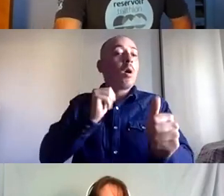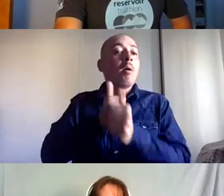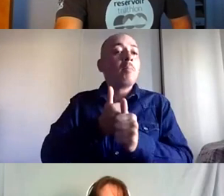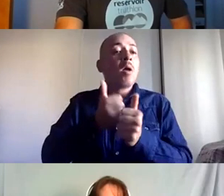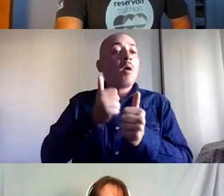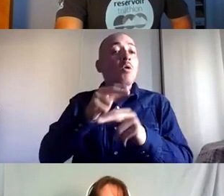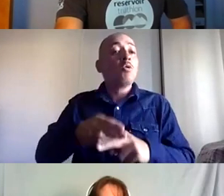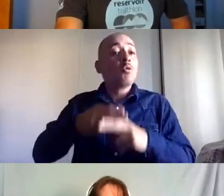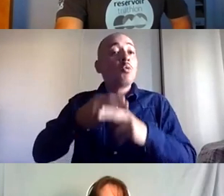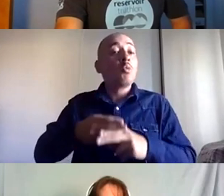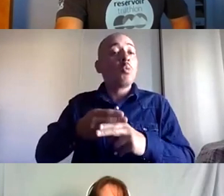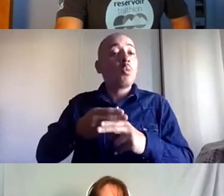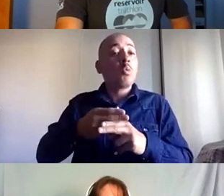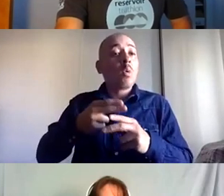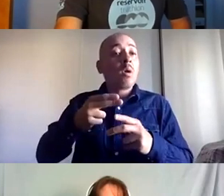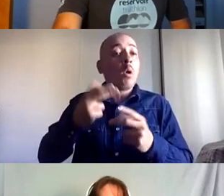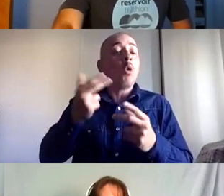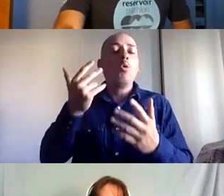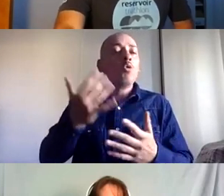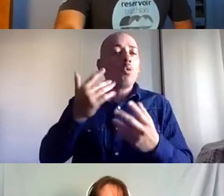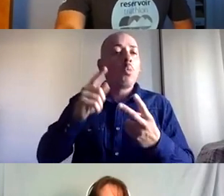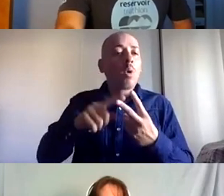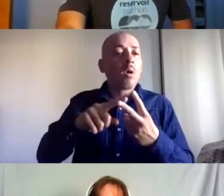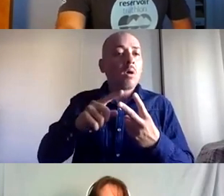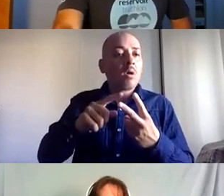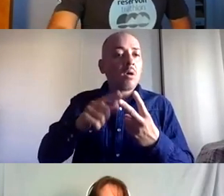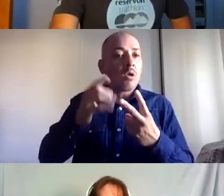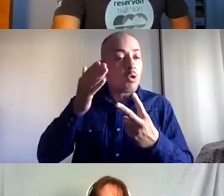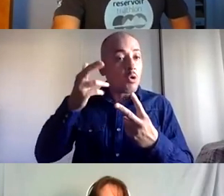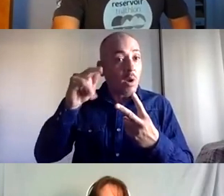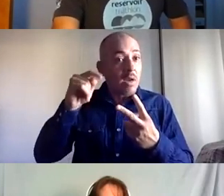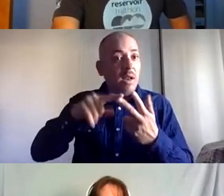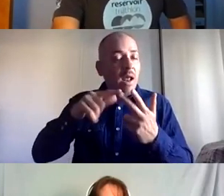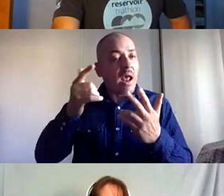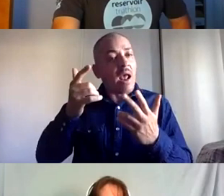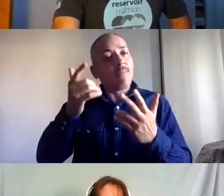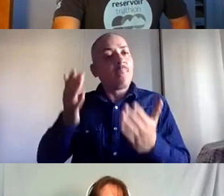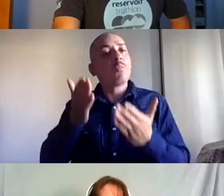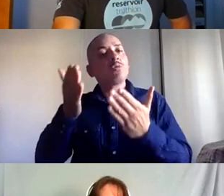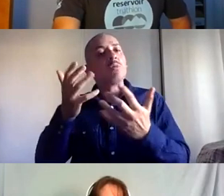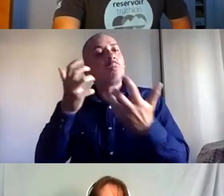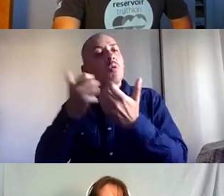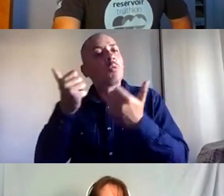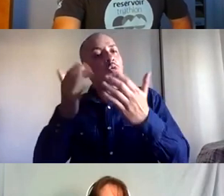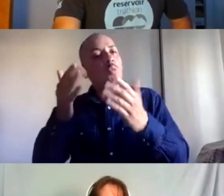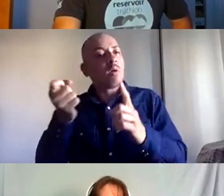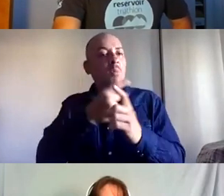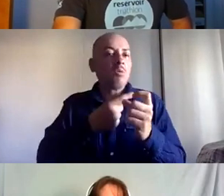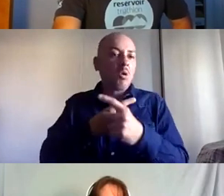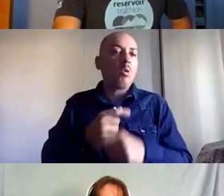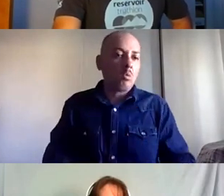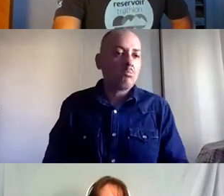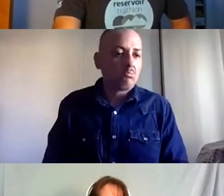the learning rate gradients and the optimizer's recommendation of which direction to go. And yeah,